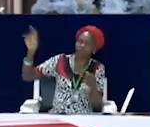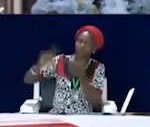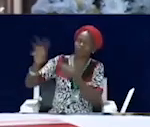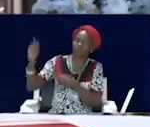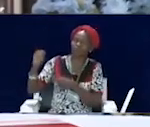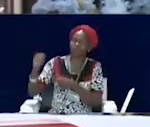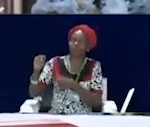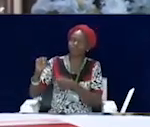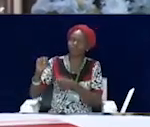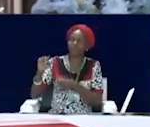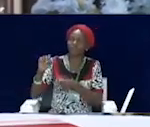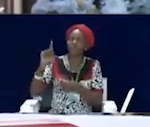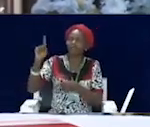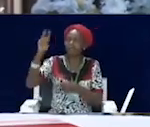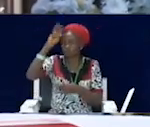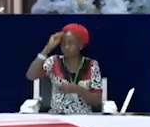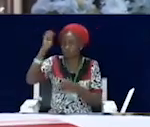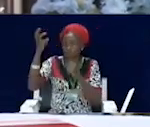But one man was